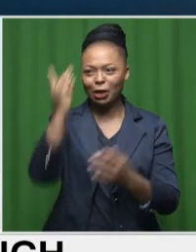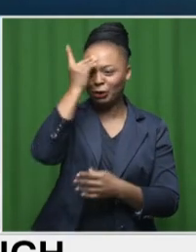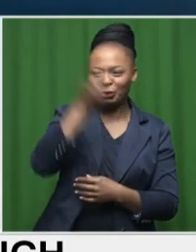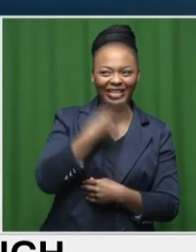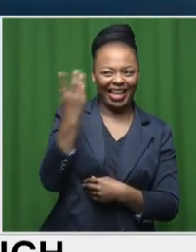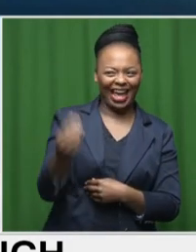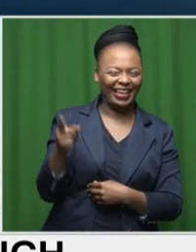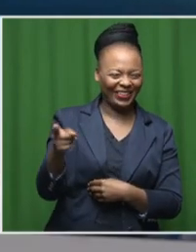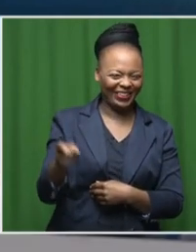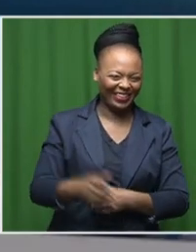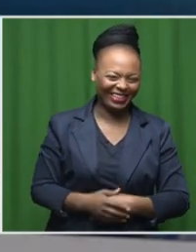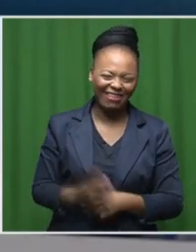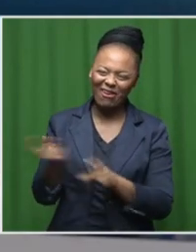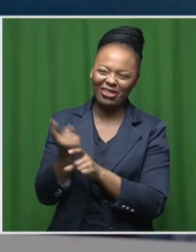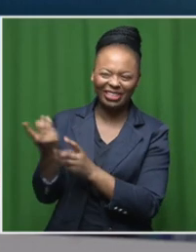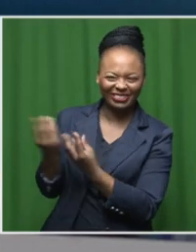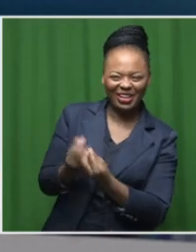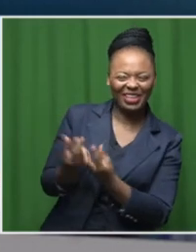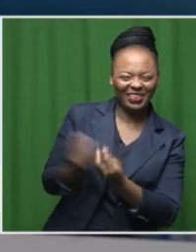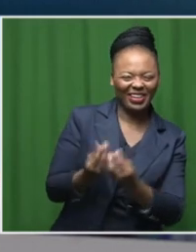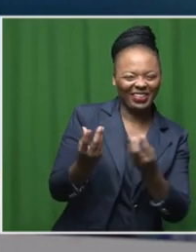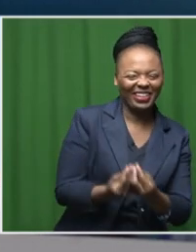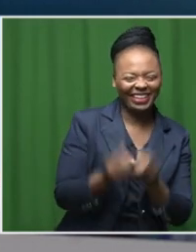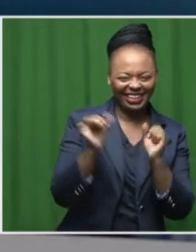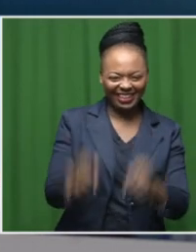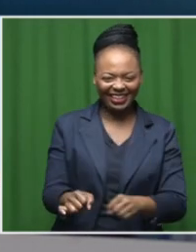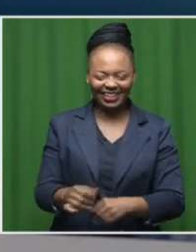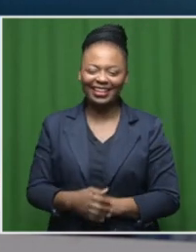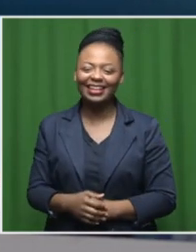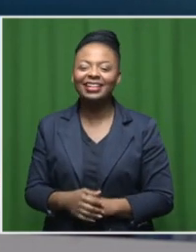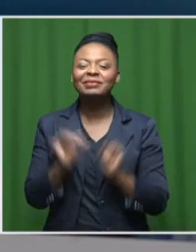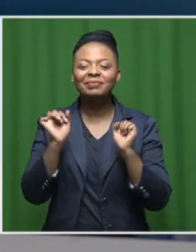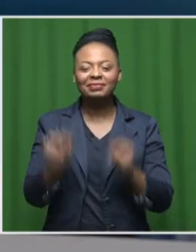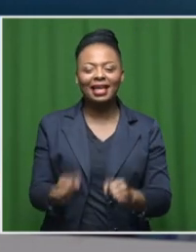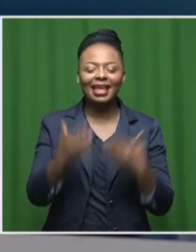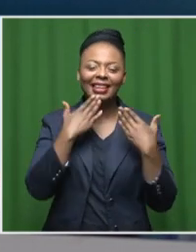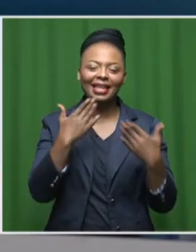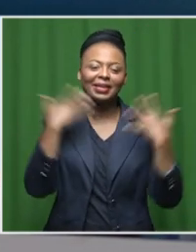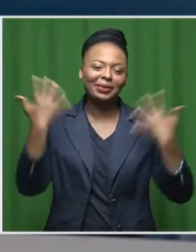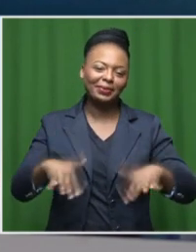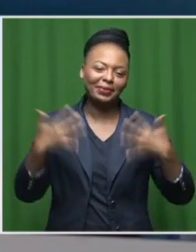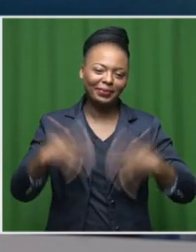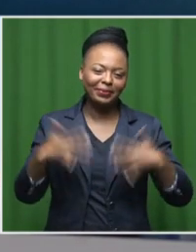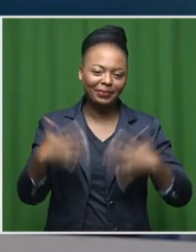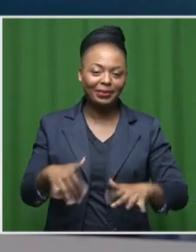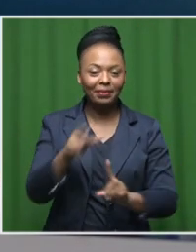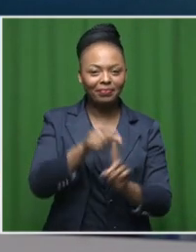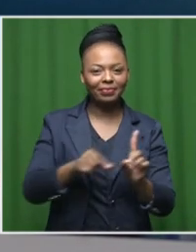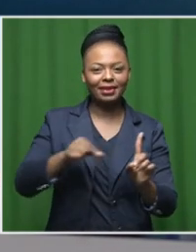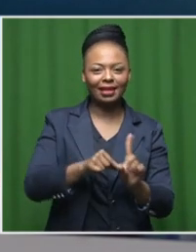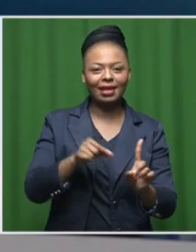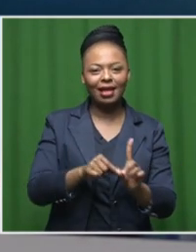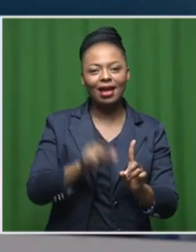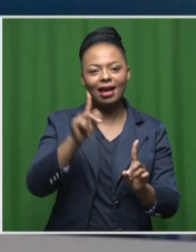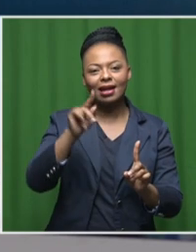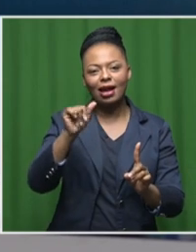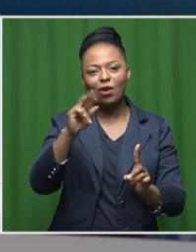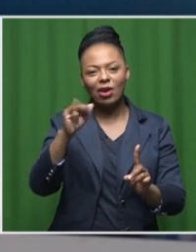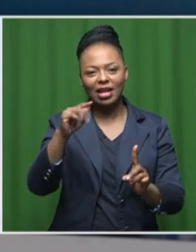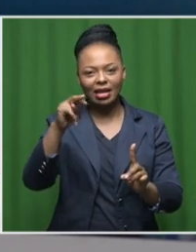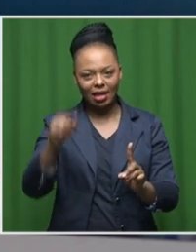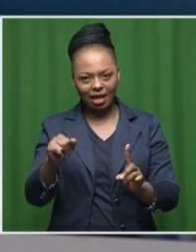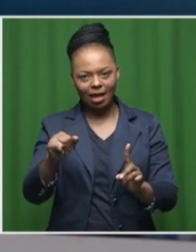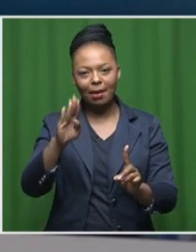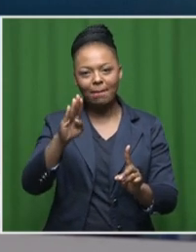are clinging to her that she drags along everywhere. But thank you so much. That was a reigning Miss World, Karolina Bielawska.